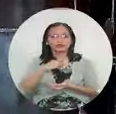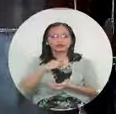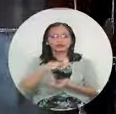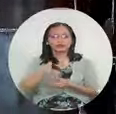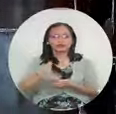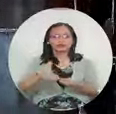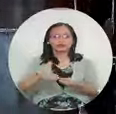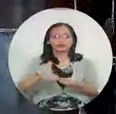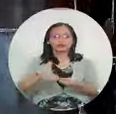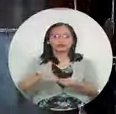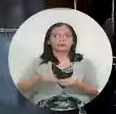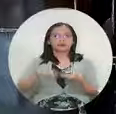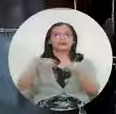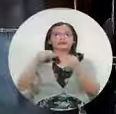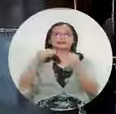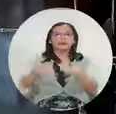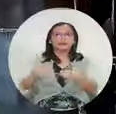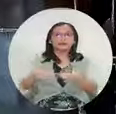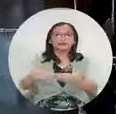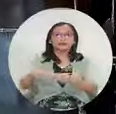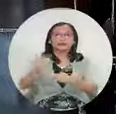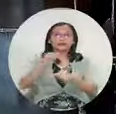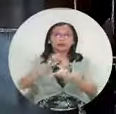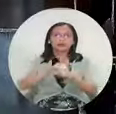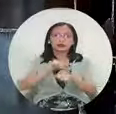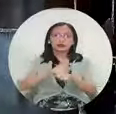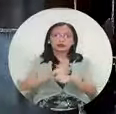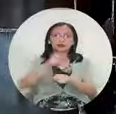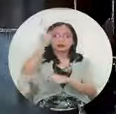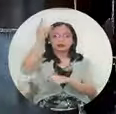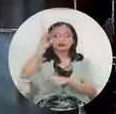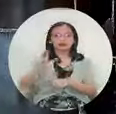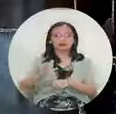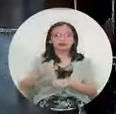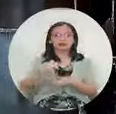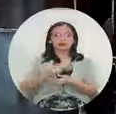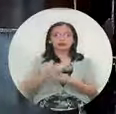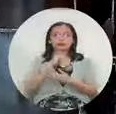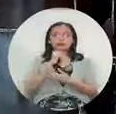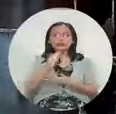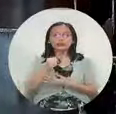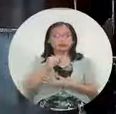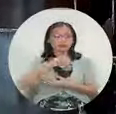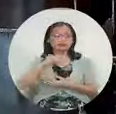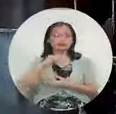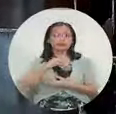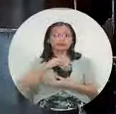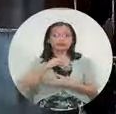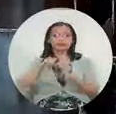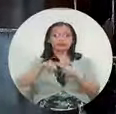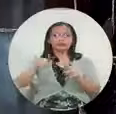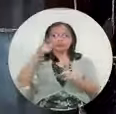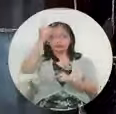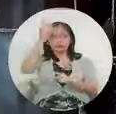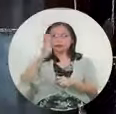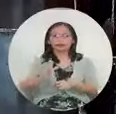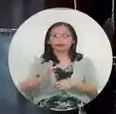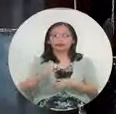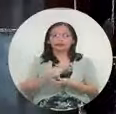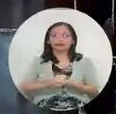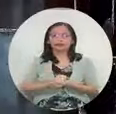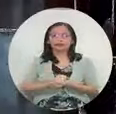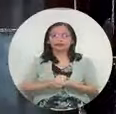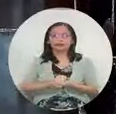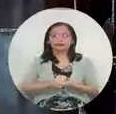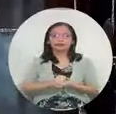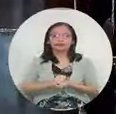Gipyal. Pyalize. It was pure life to you.